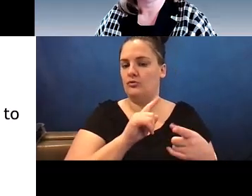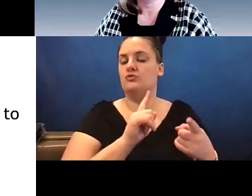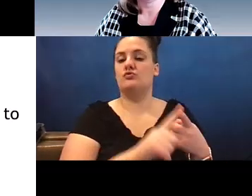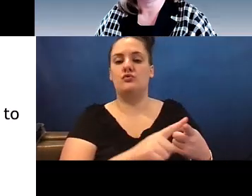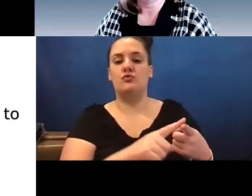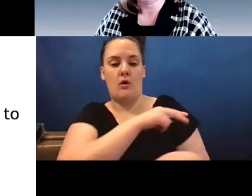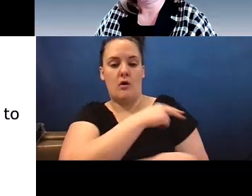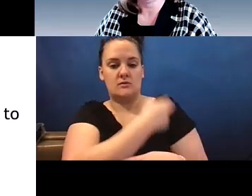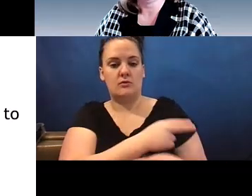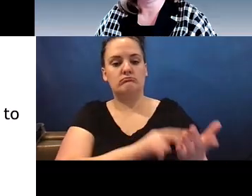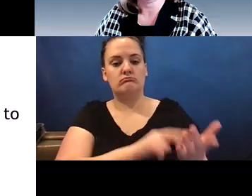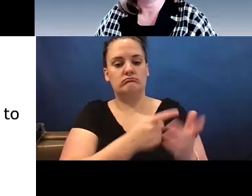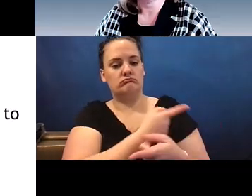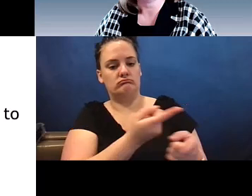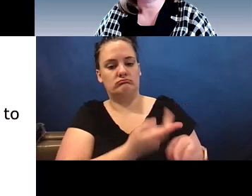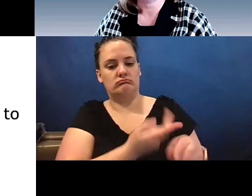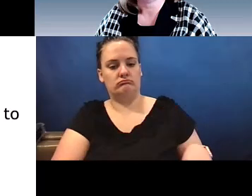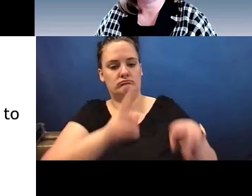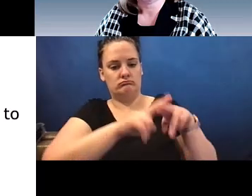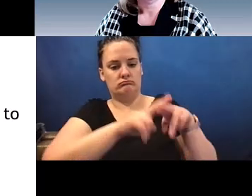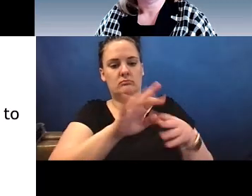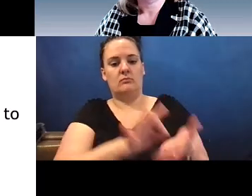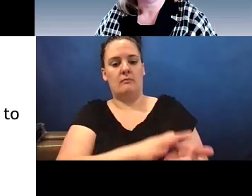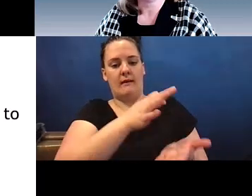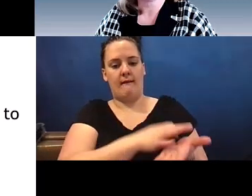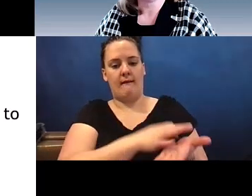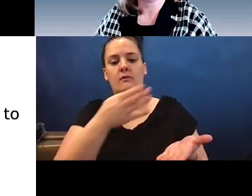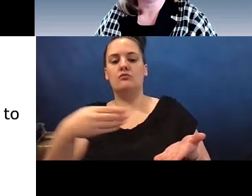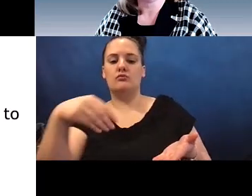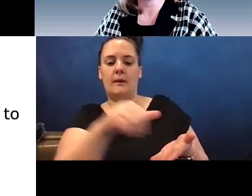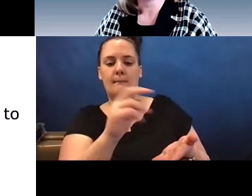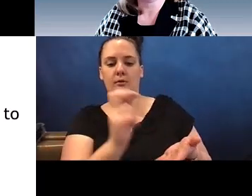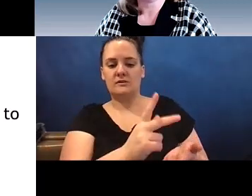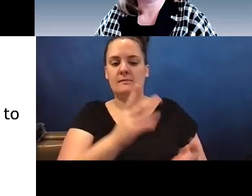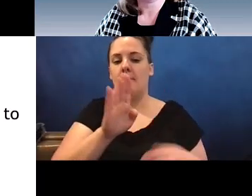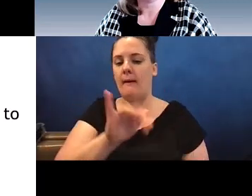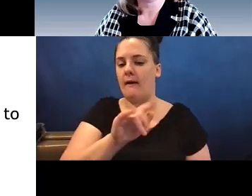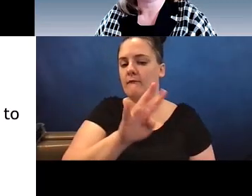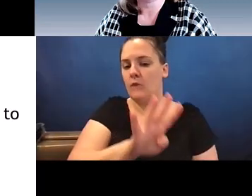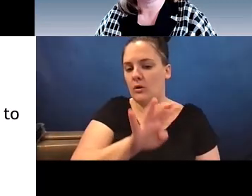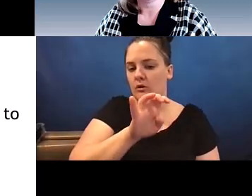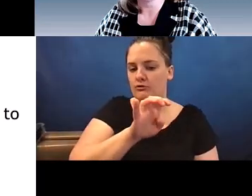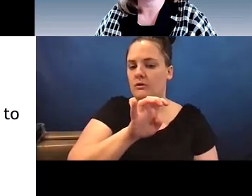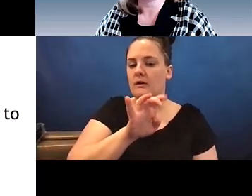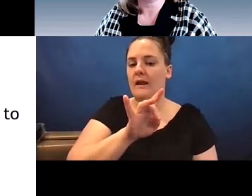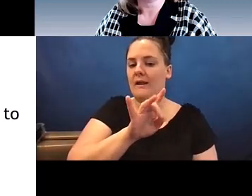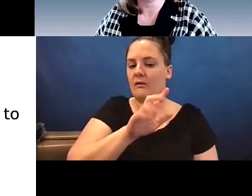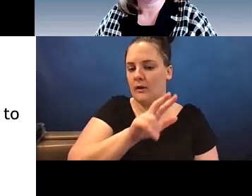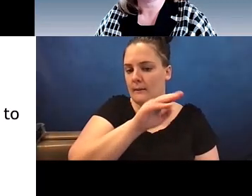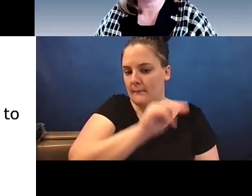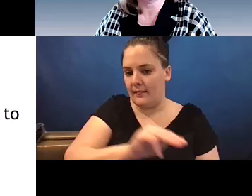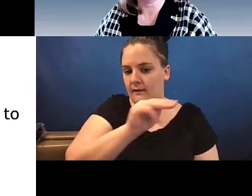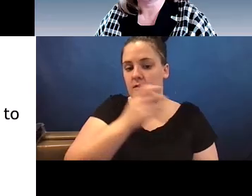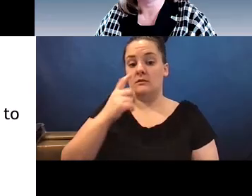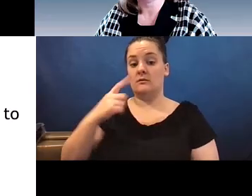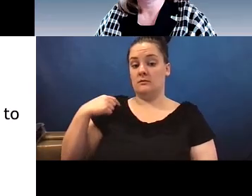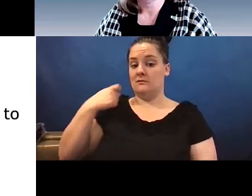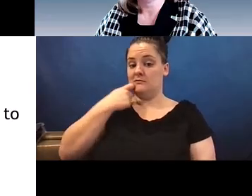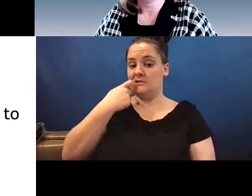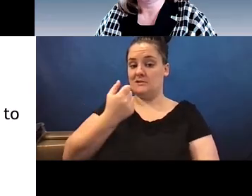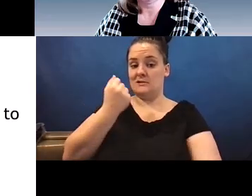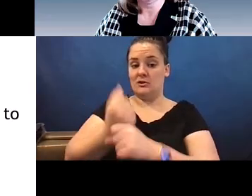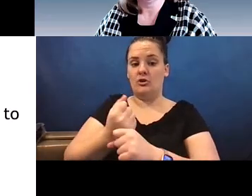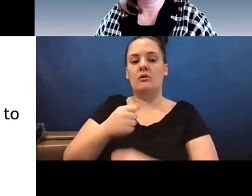reimbursement by $483 million. In the most recent year, CHASE funded coverage for 439,000